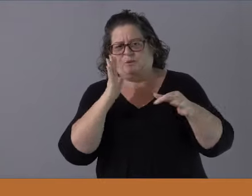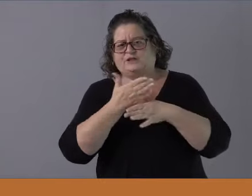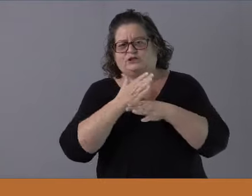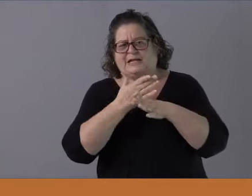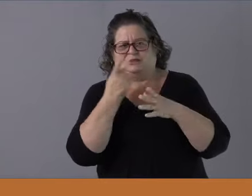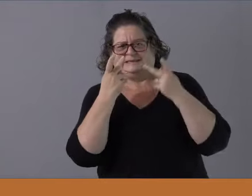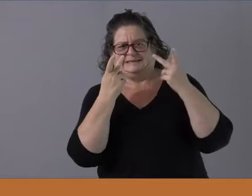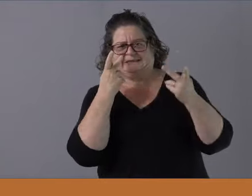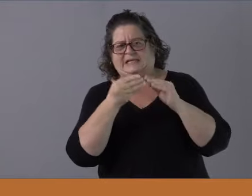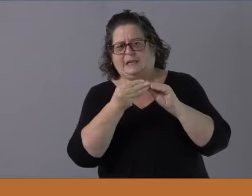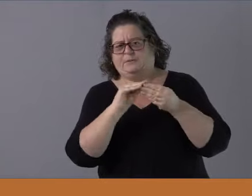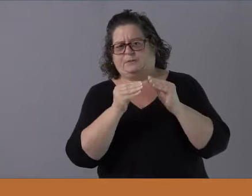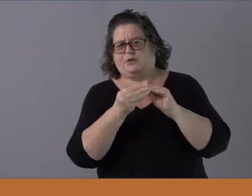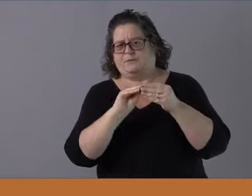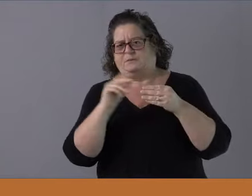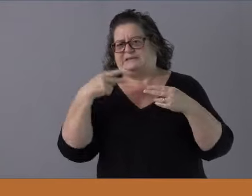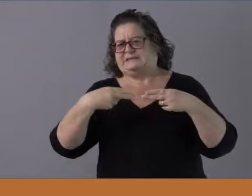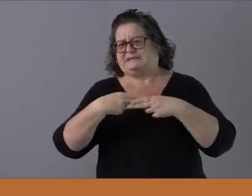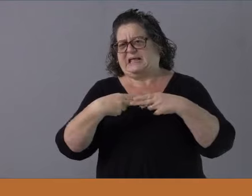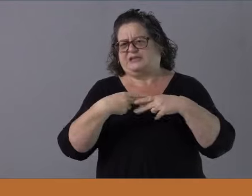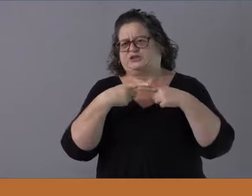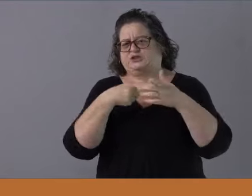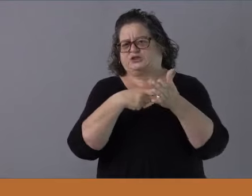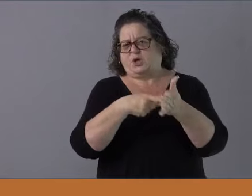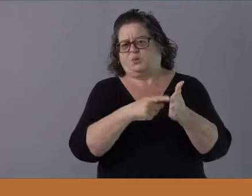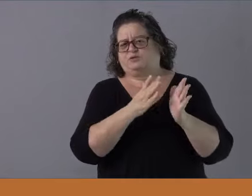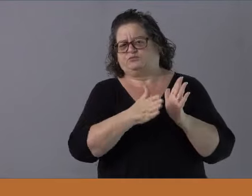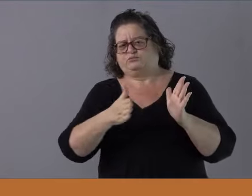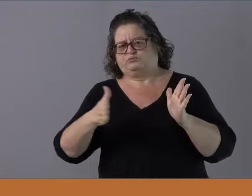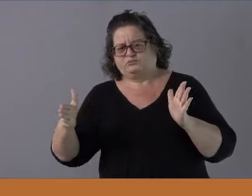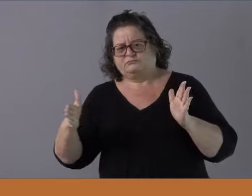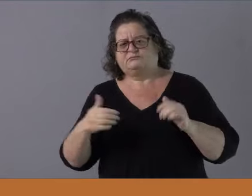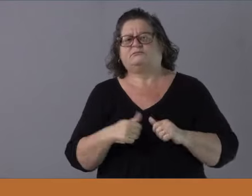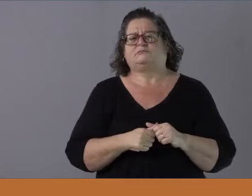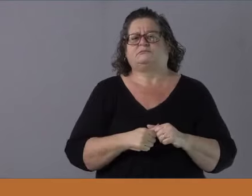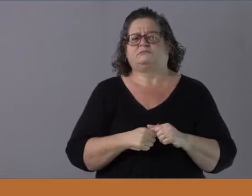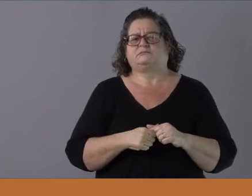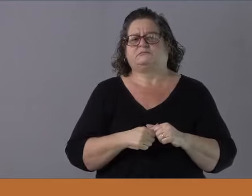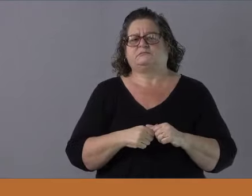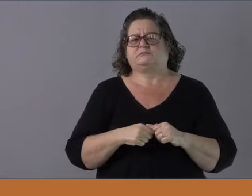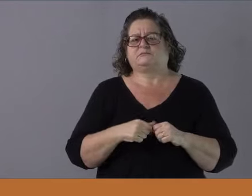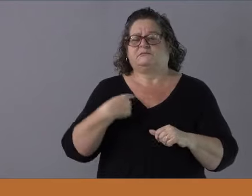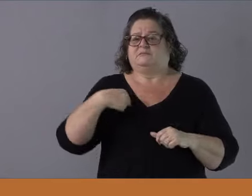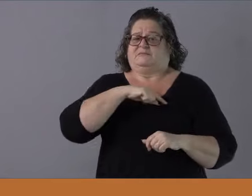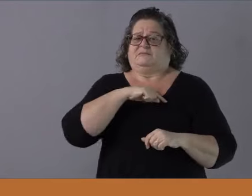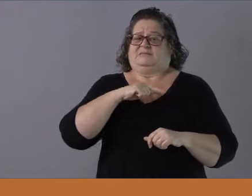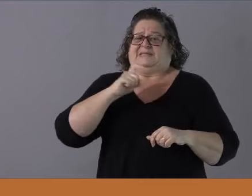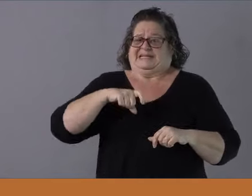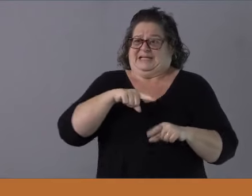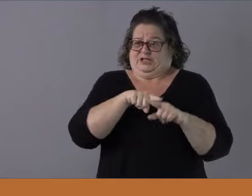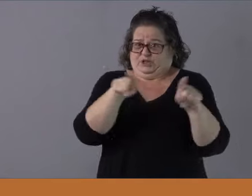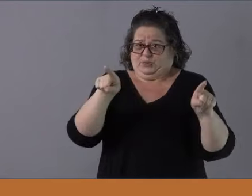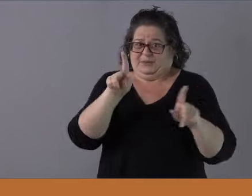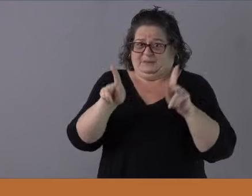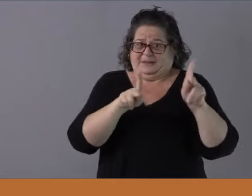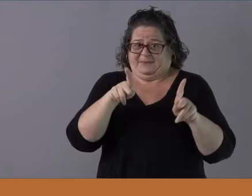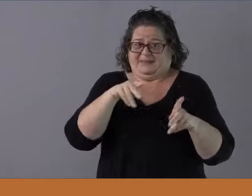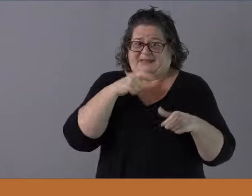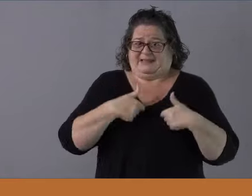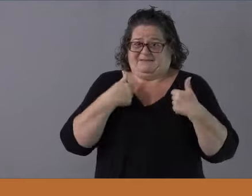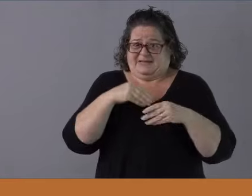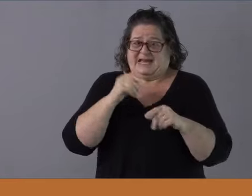be making improvements with your participation, partnership, and commitment to your fellow